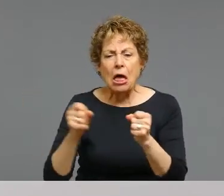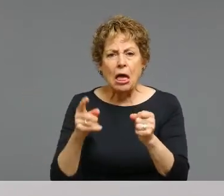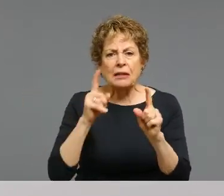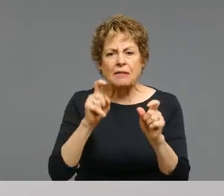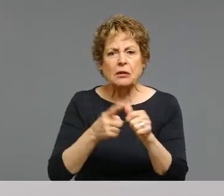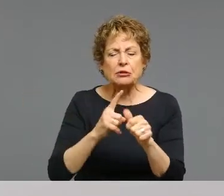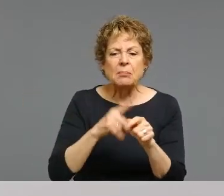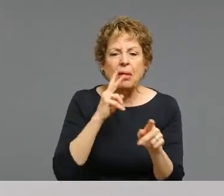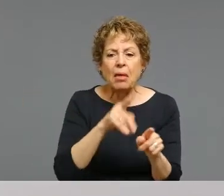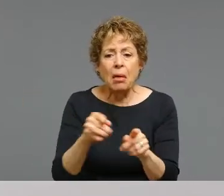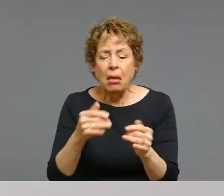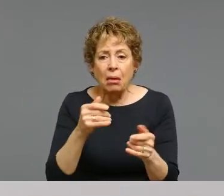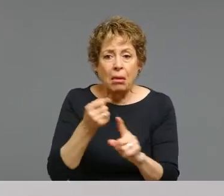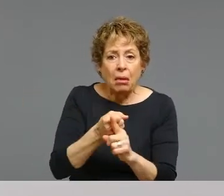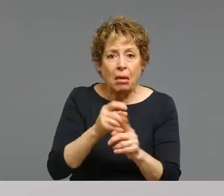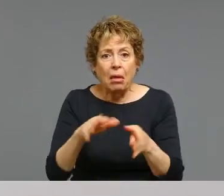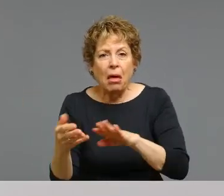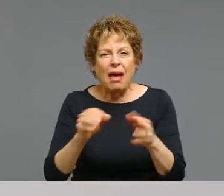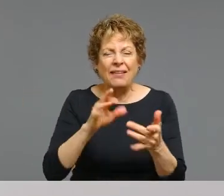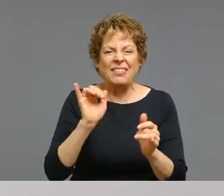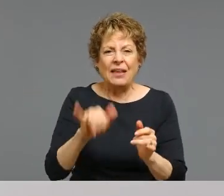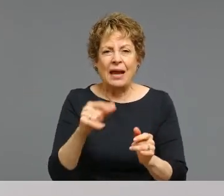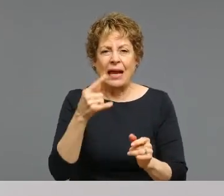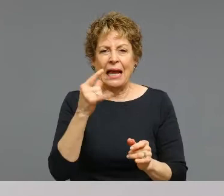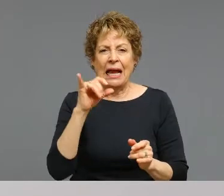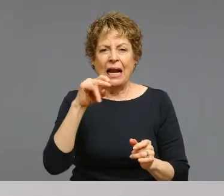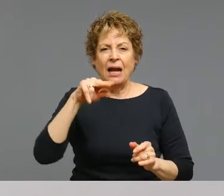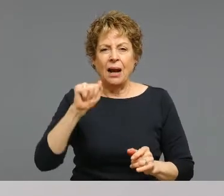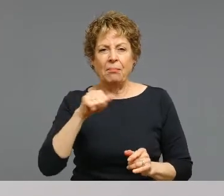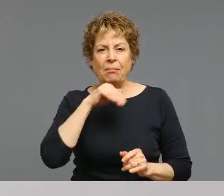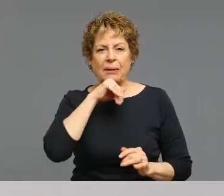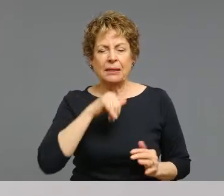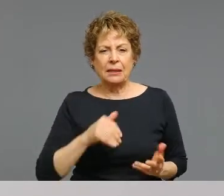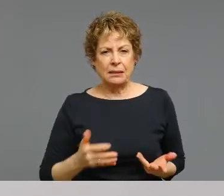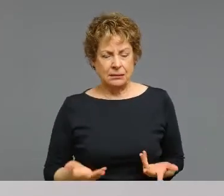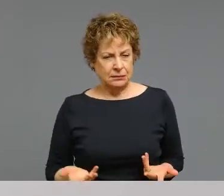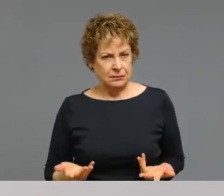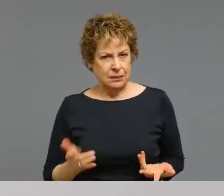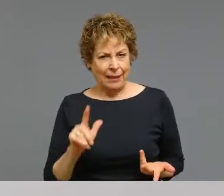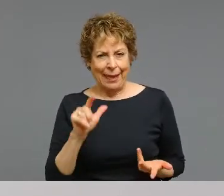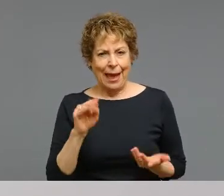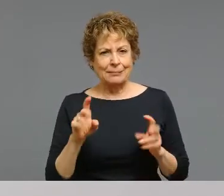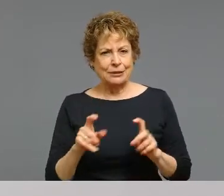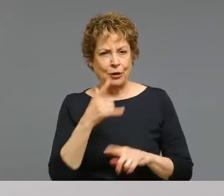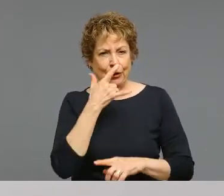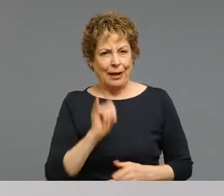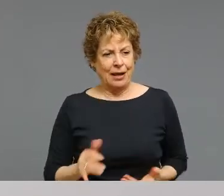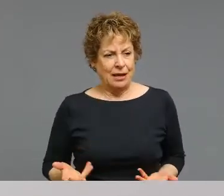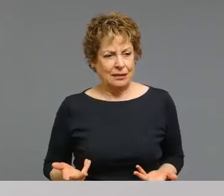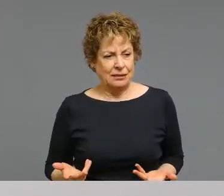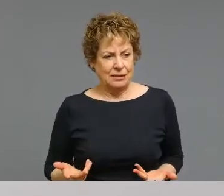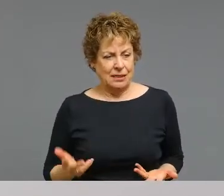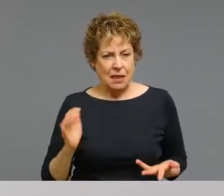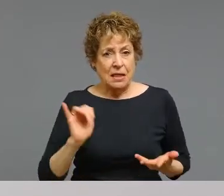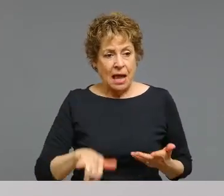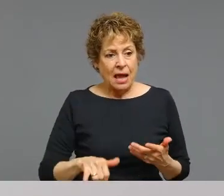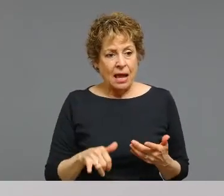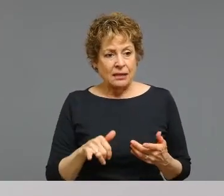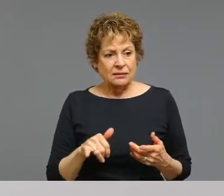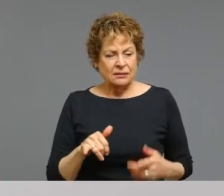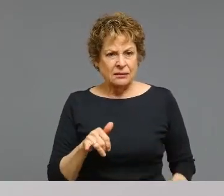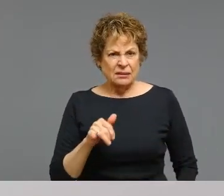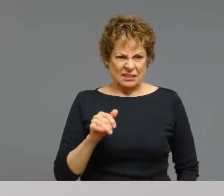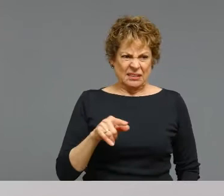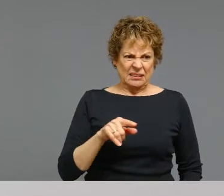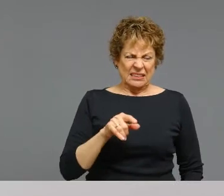your reaction and how do you deal with that when you've got state lawmakers saying